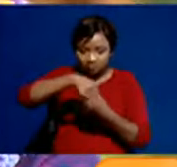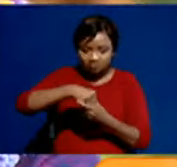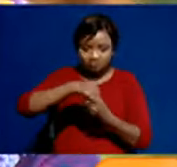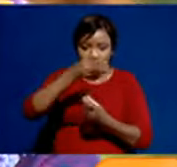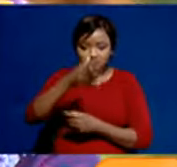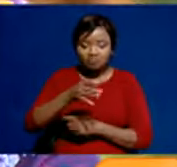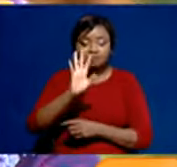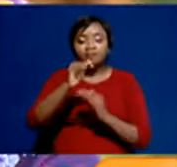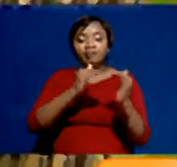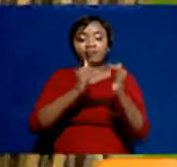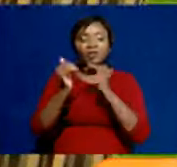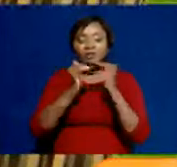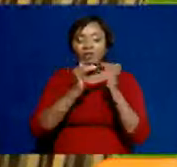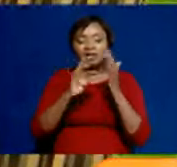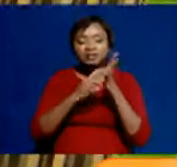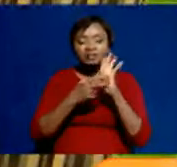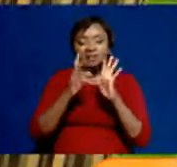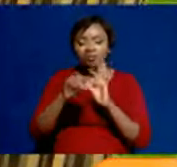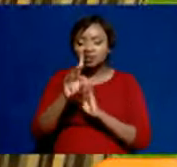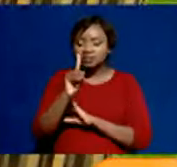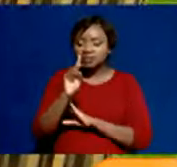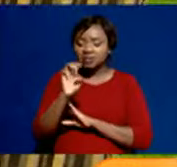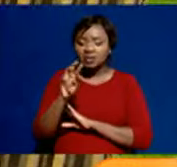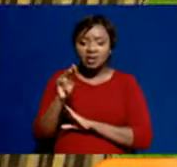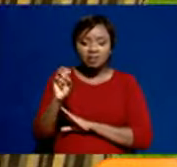What is democracy?